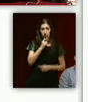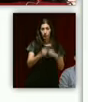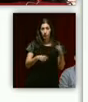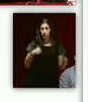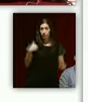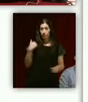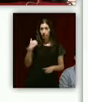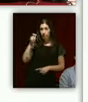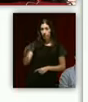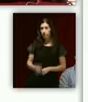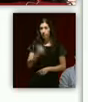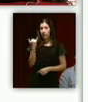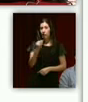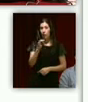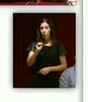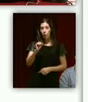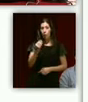this? We